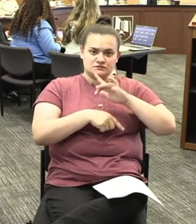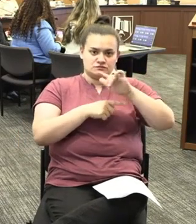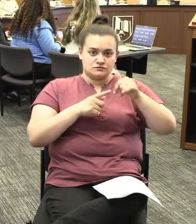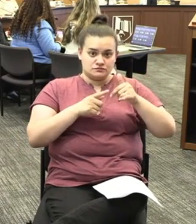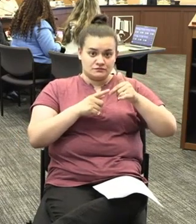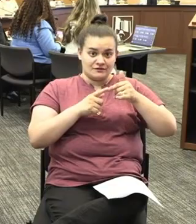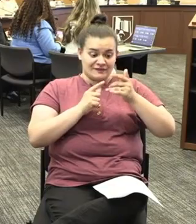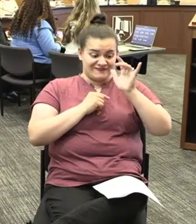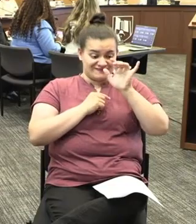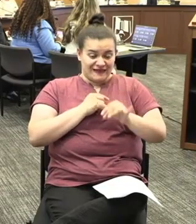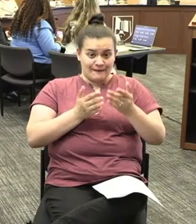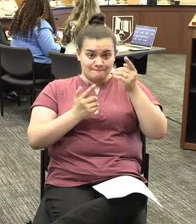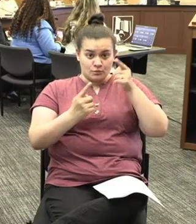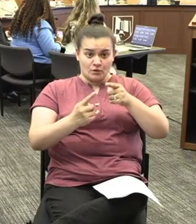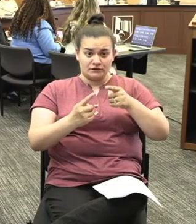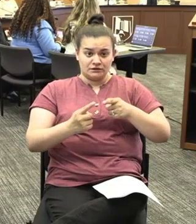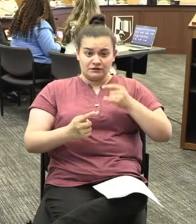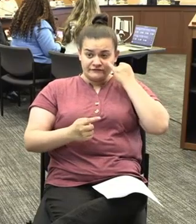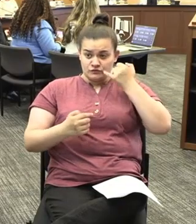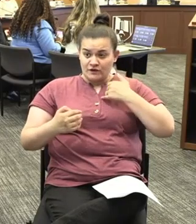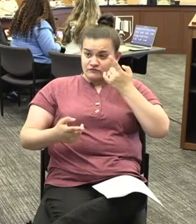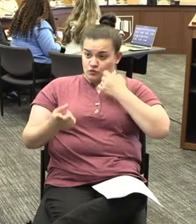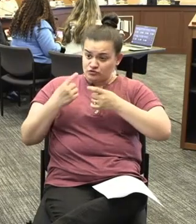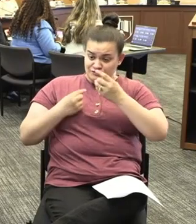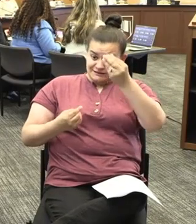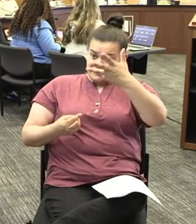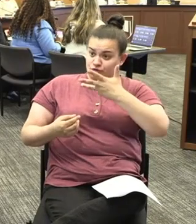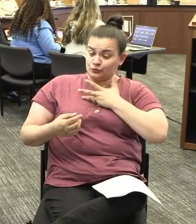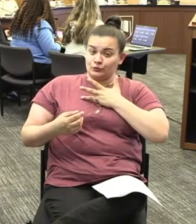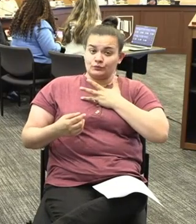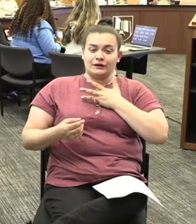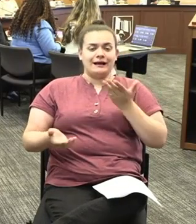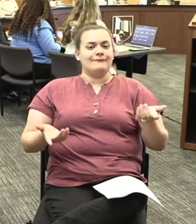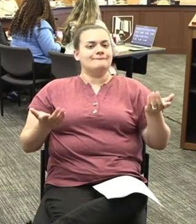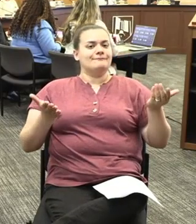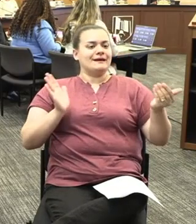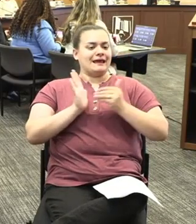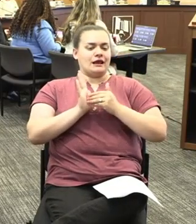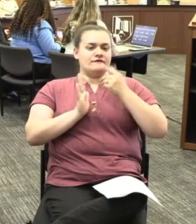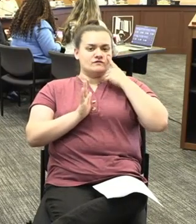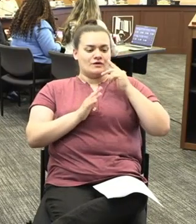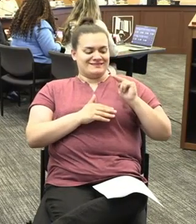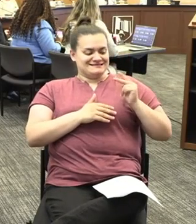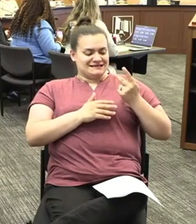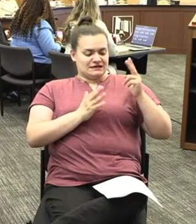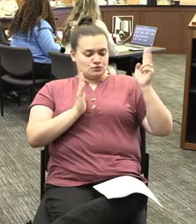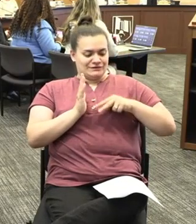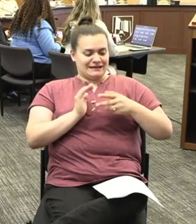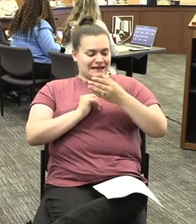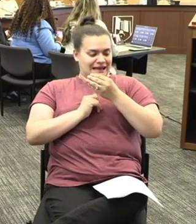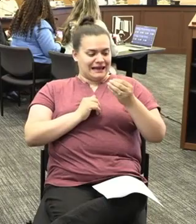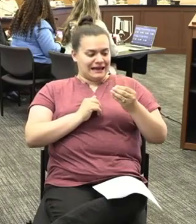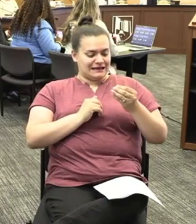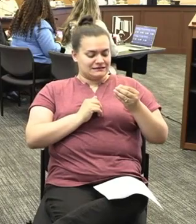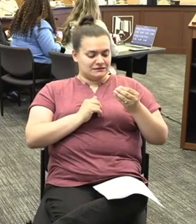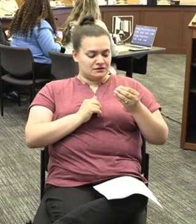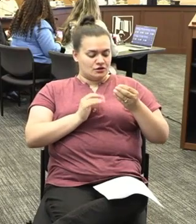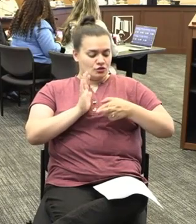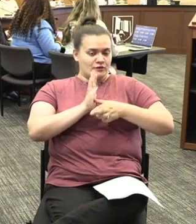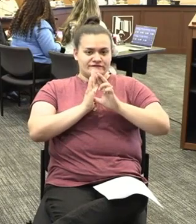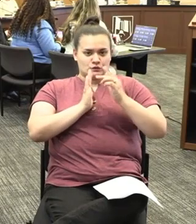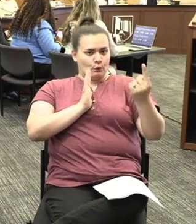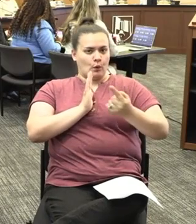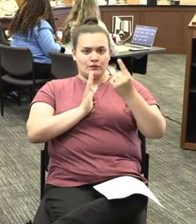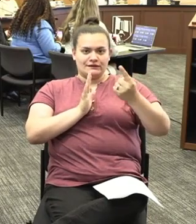to that point, if you all have any questions, feel free to let us know. But again, for the second reading and the review only, that's part